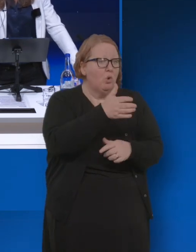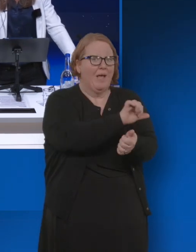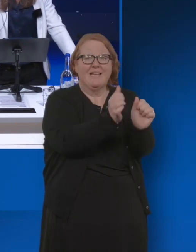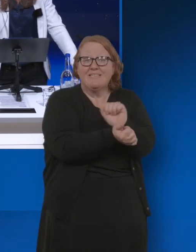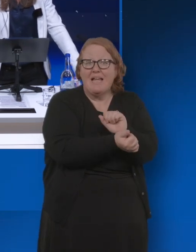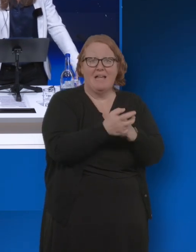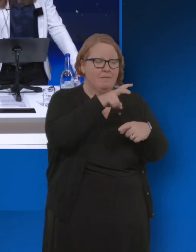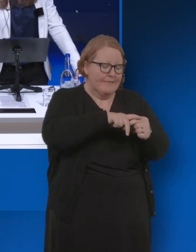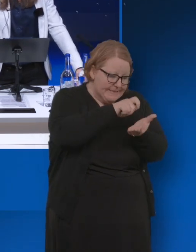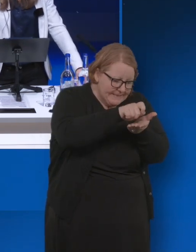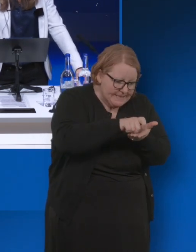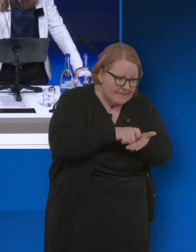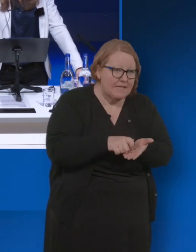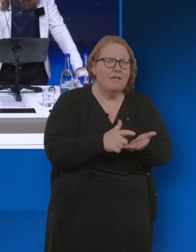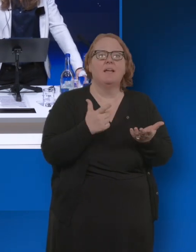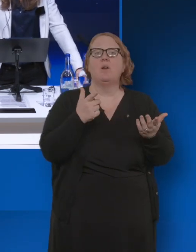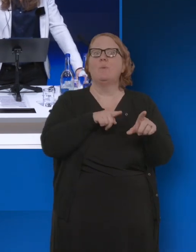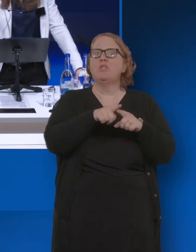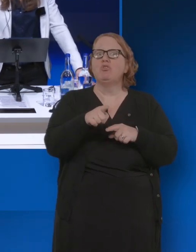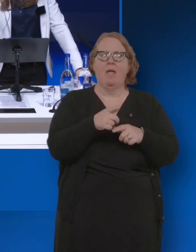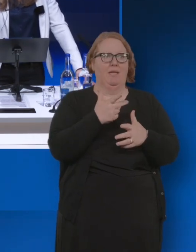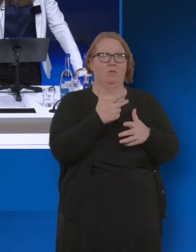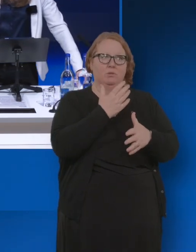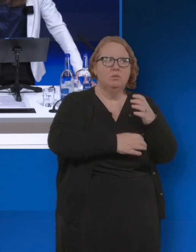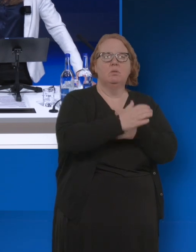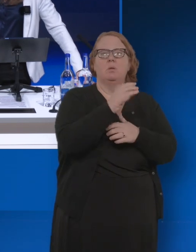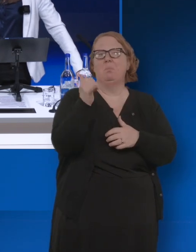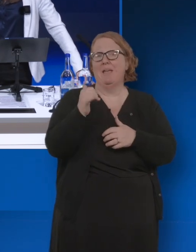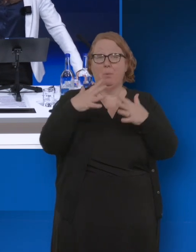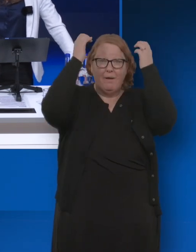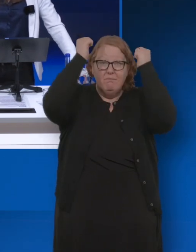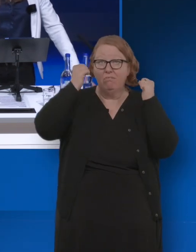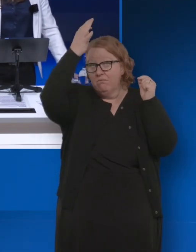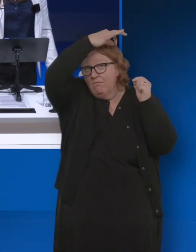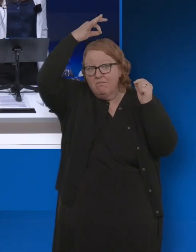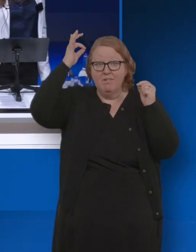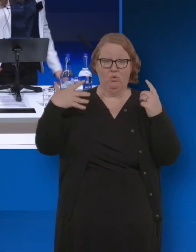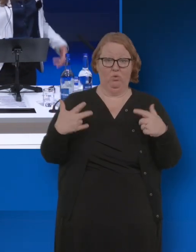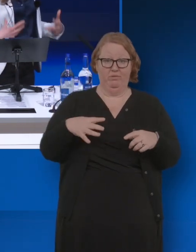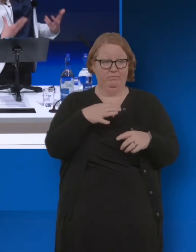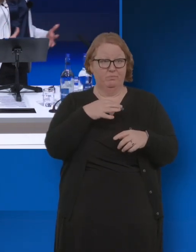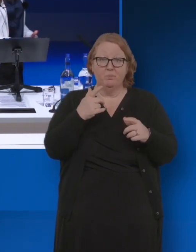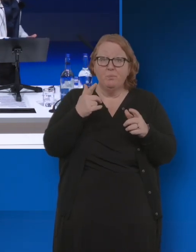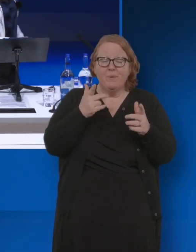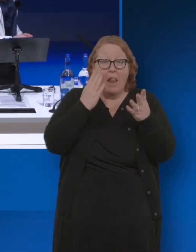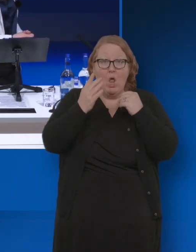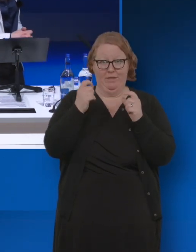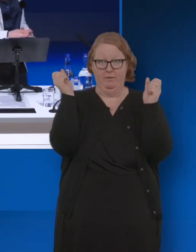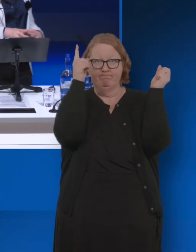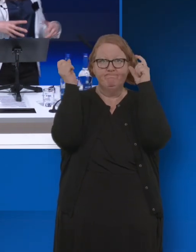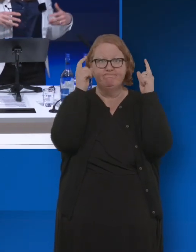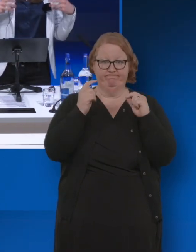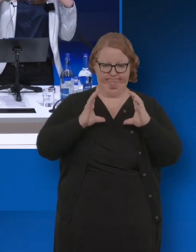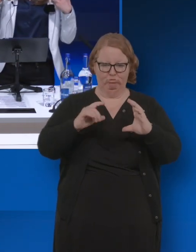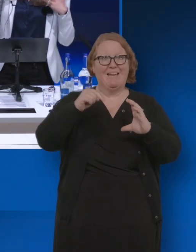of exams. And we attach an EEG cap to you, and we're measuring 24/7